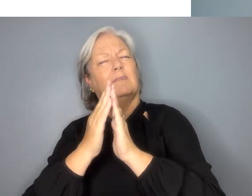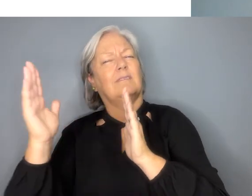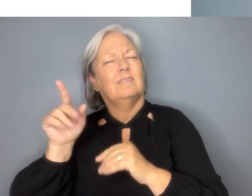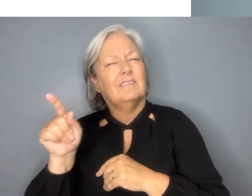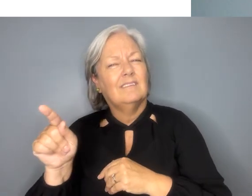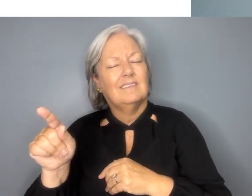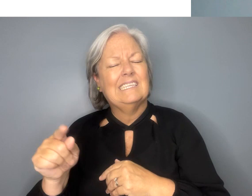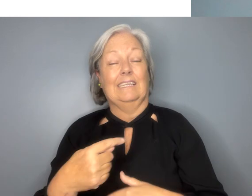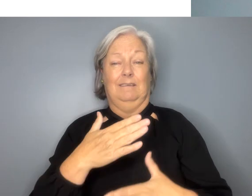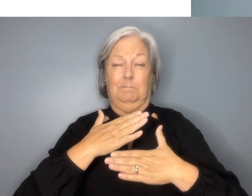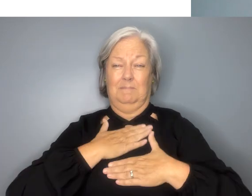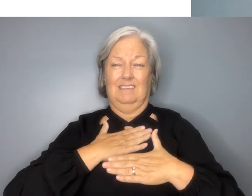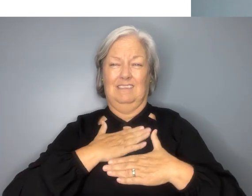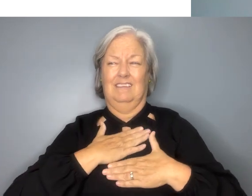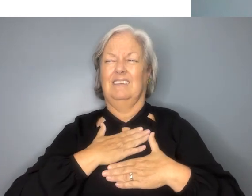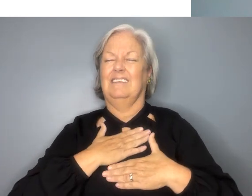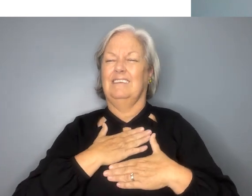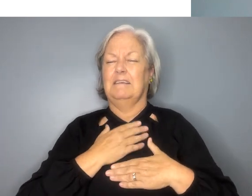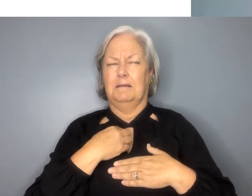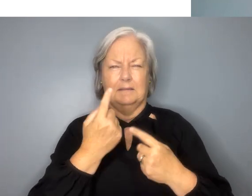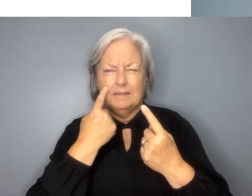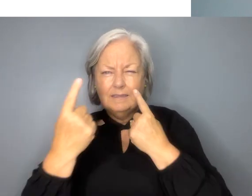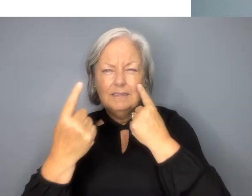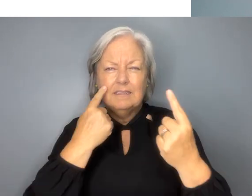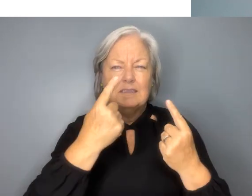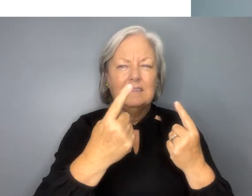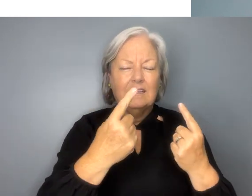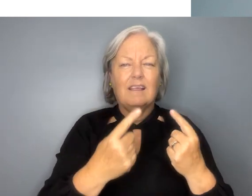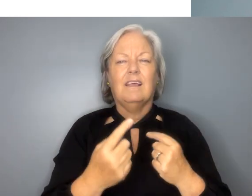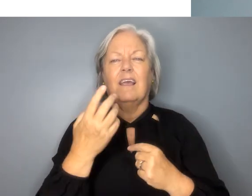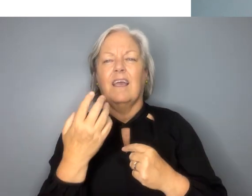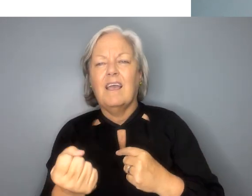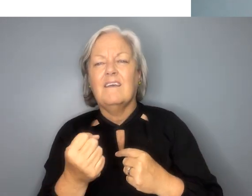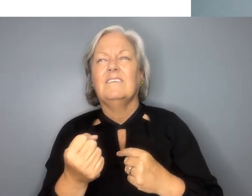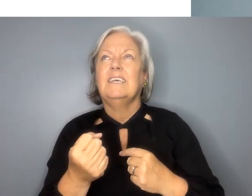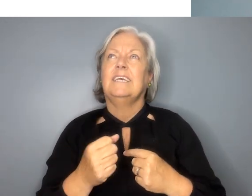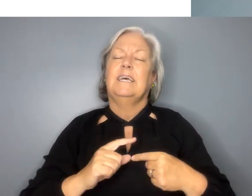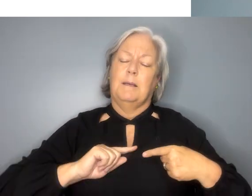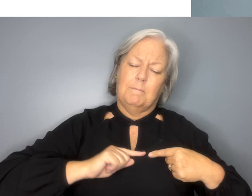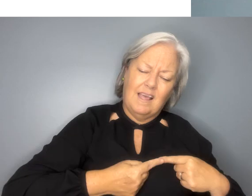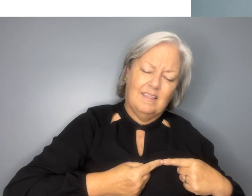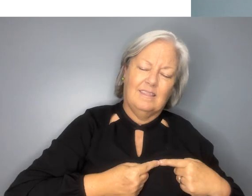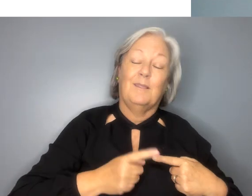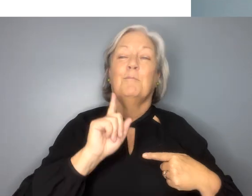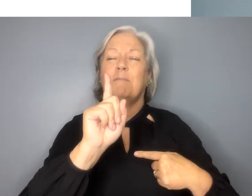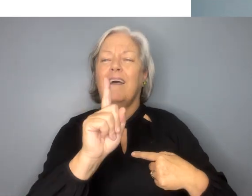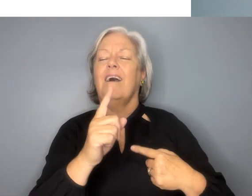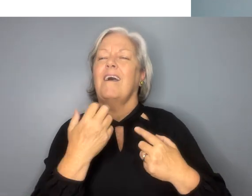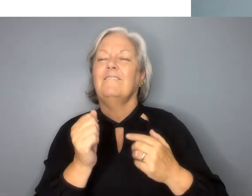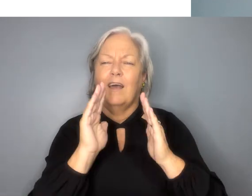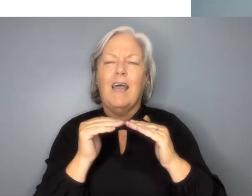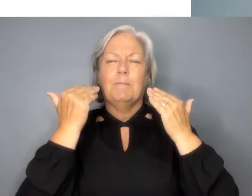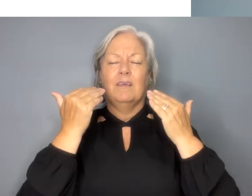identity, I have found that there is a lot of both pain and joy